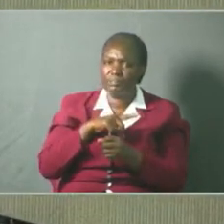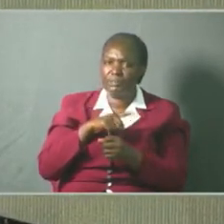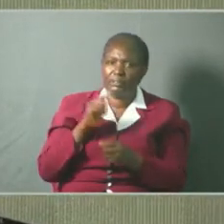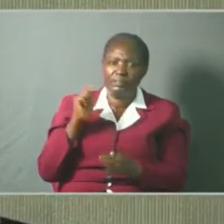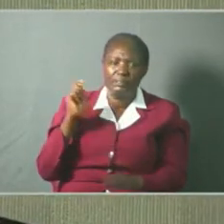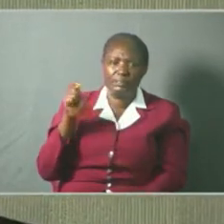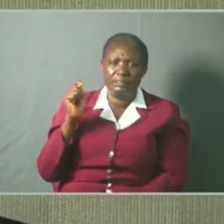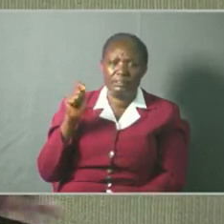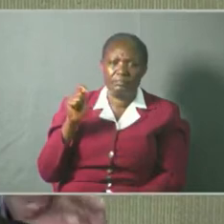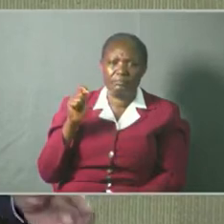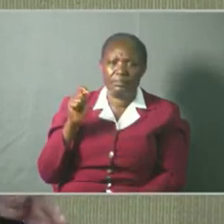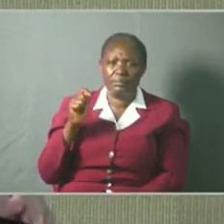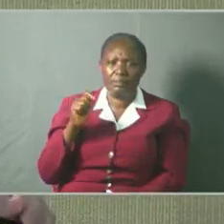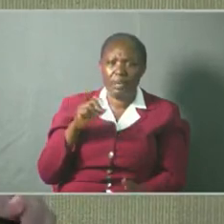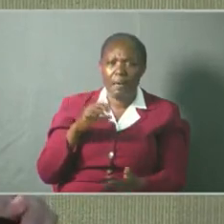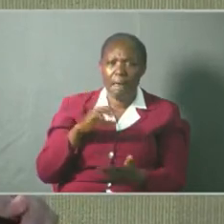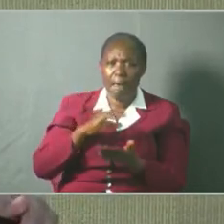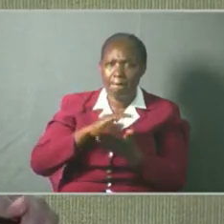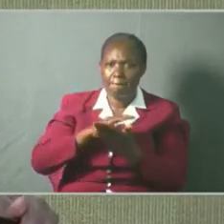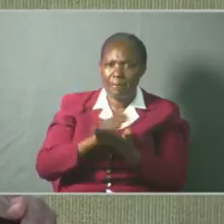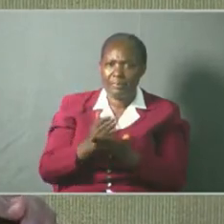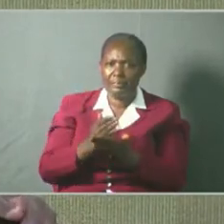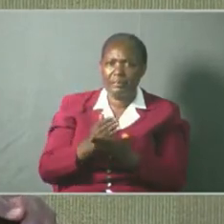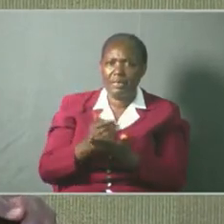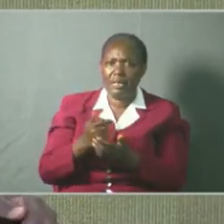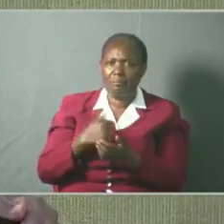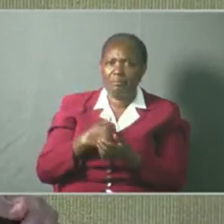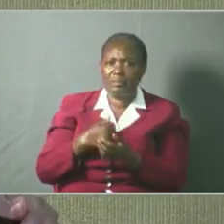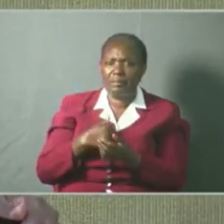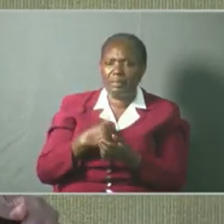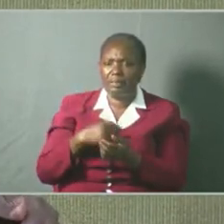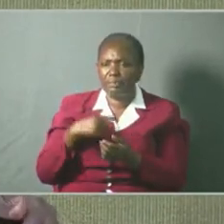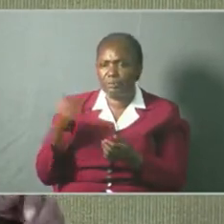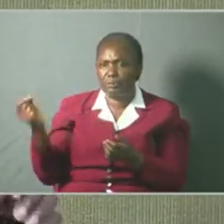testimony. That last Sunday, we admitted my mom to hospital.